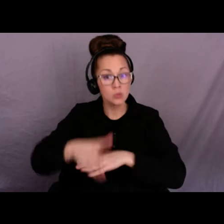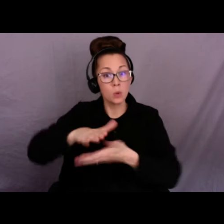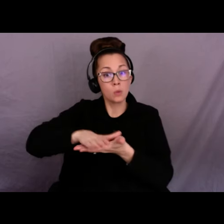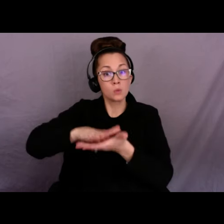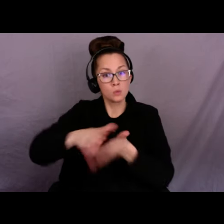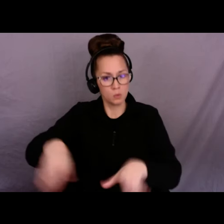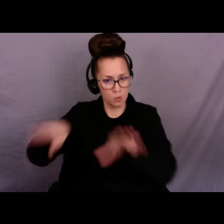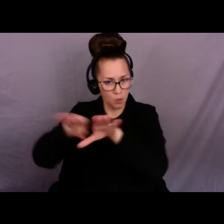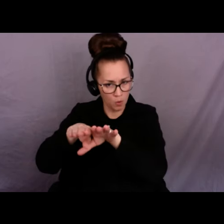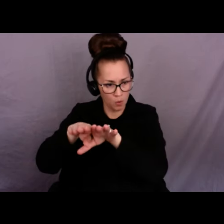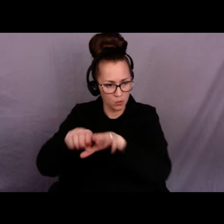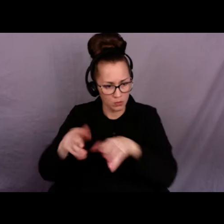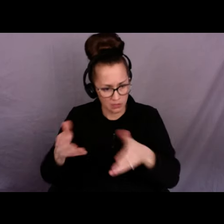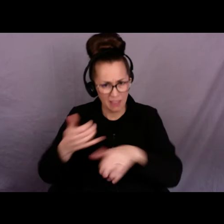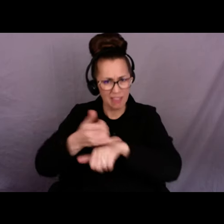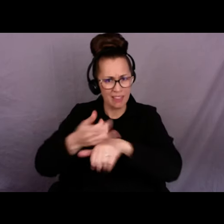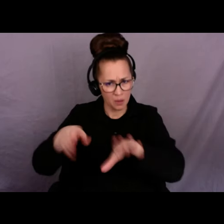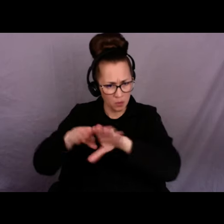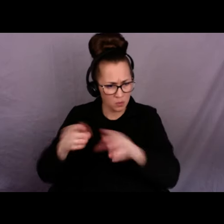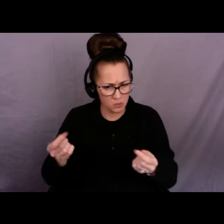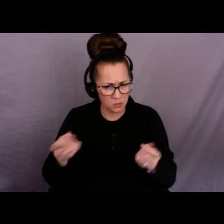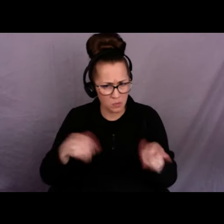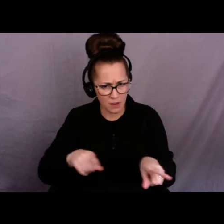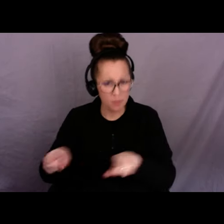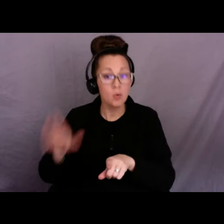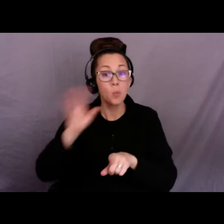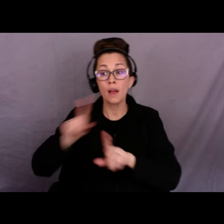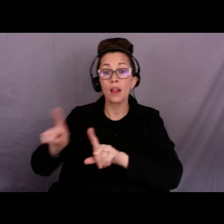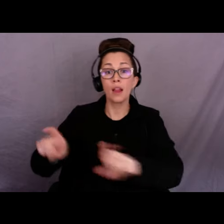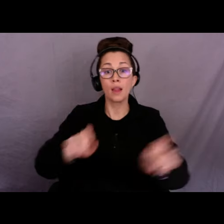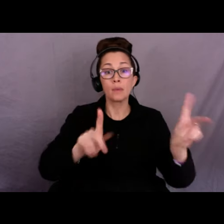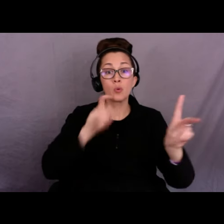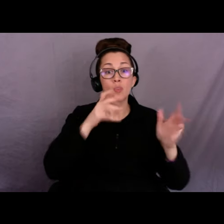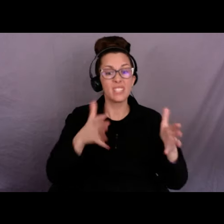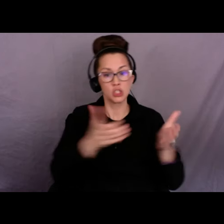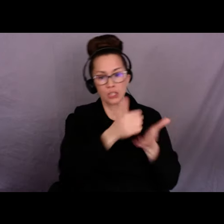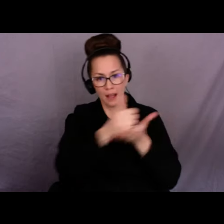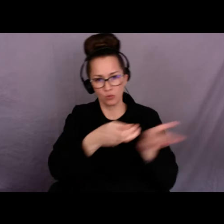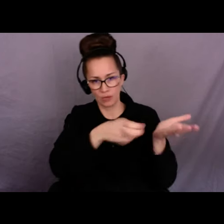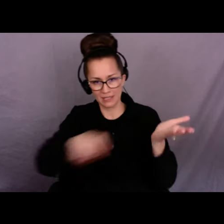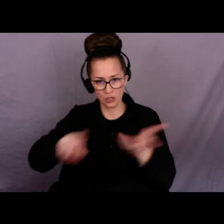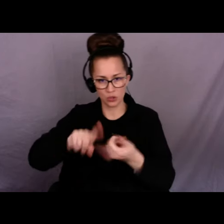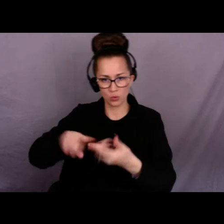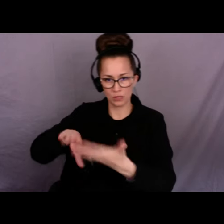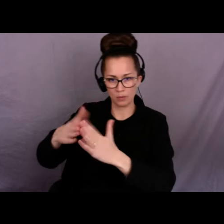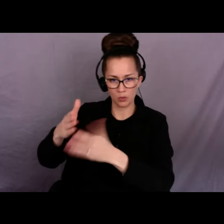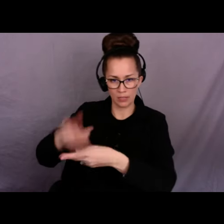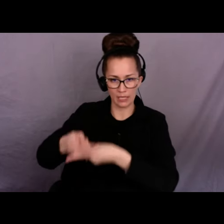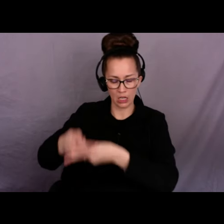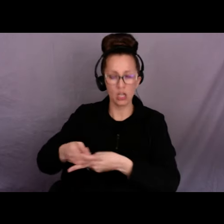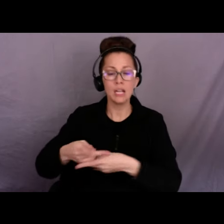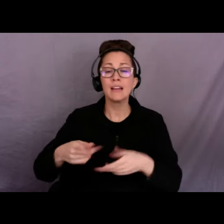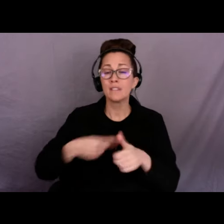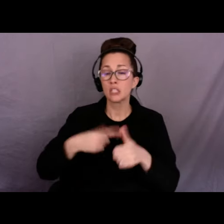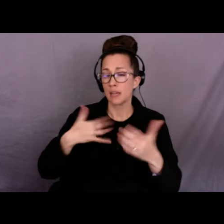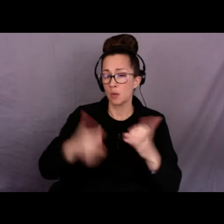the transition to community care. Before we continue with our program, there are some housekeeping rules I would like